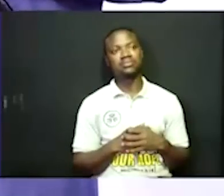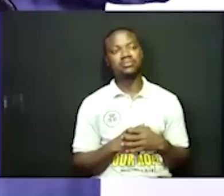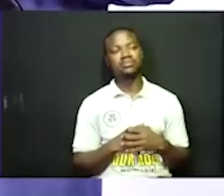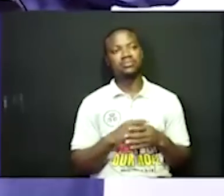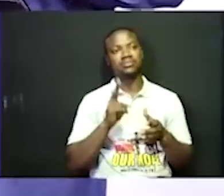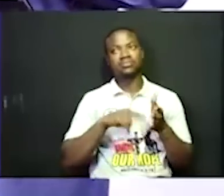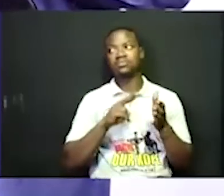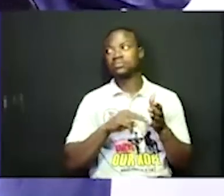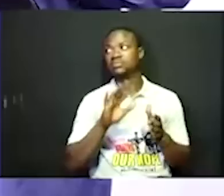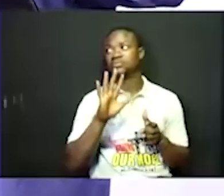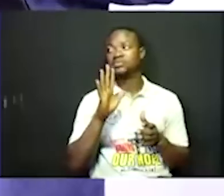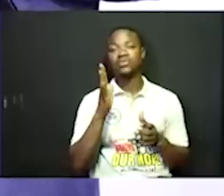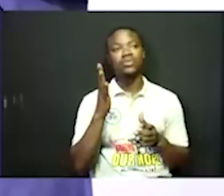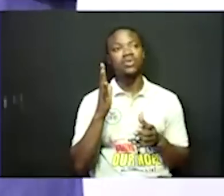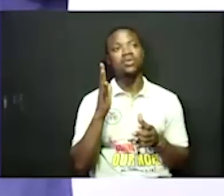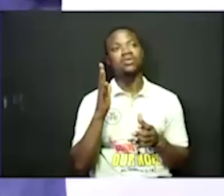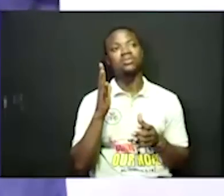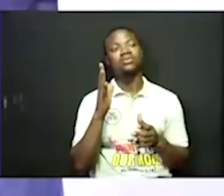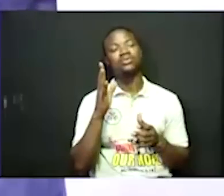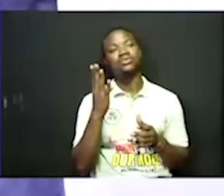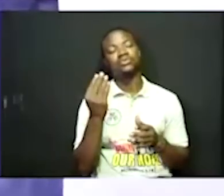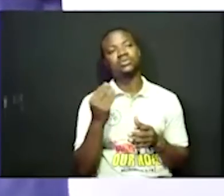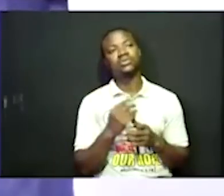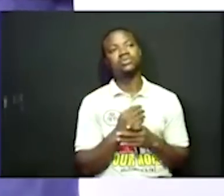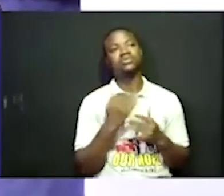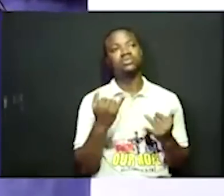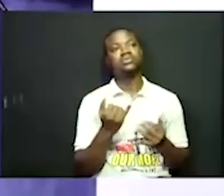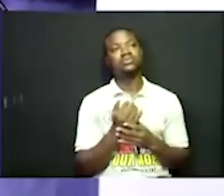14. So justice is driven back.